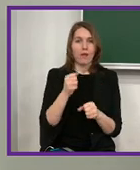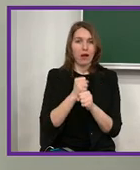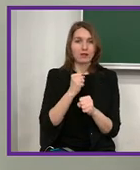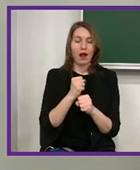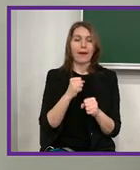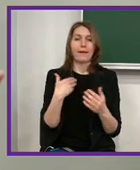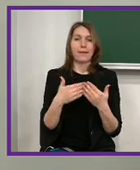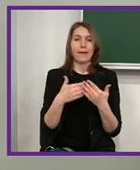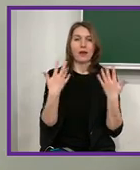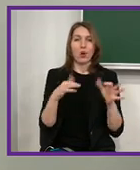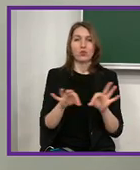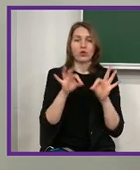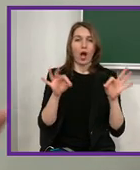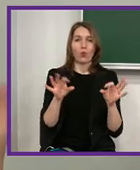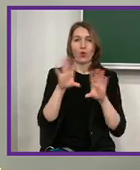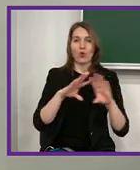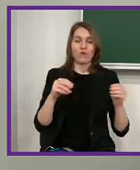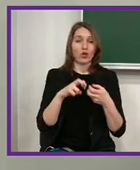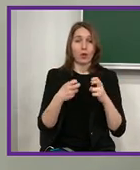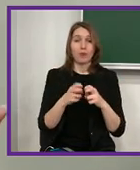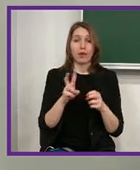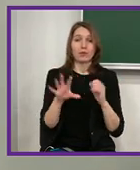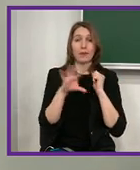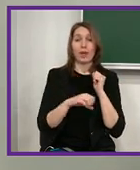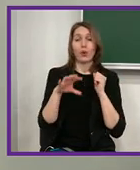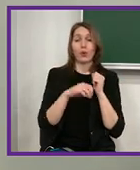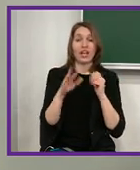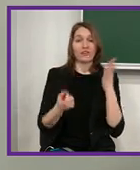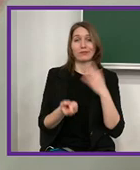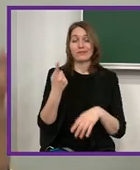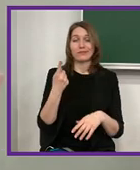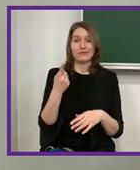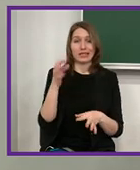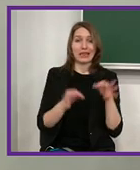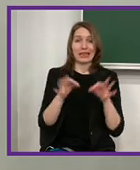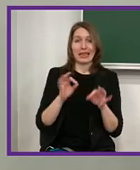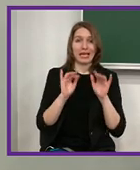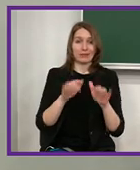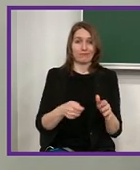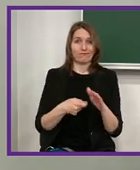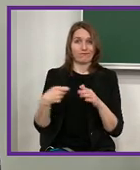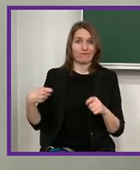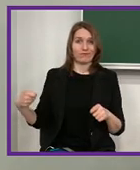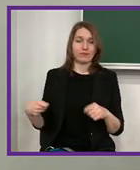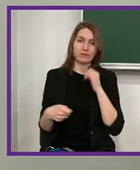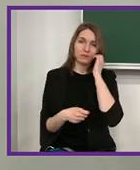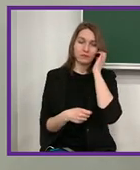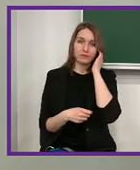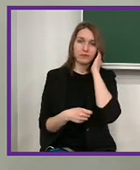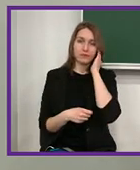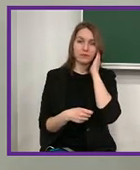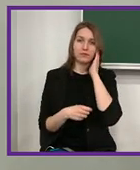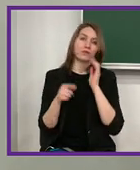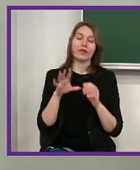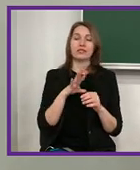for example. So I think that there's a lot to unpack with identification. I hope I've given you a bit of an introduction here and a bit of an introduction into